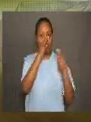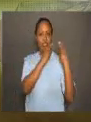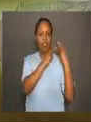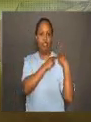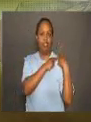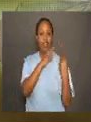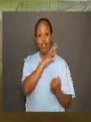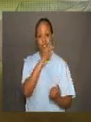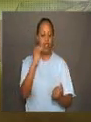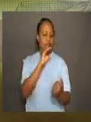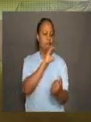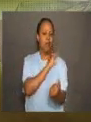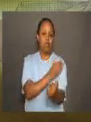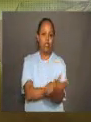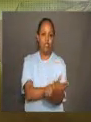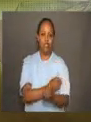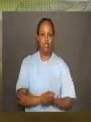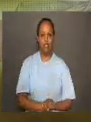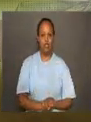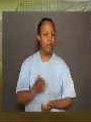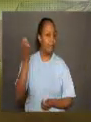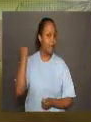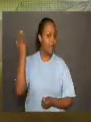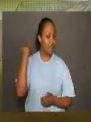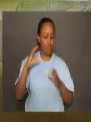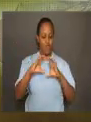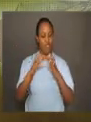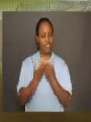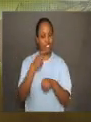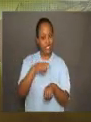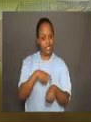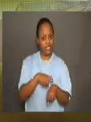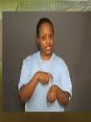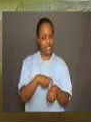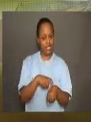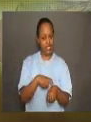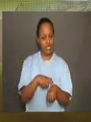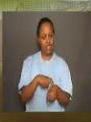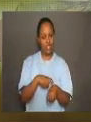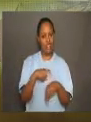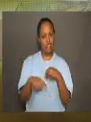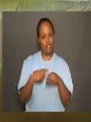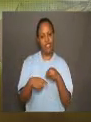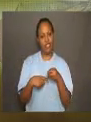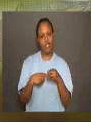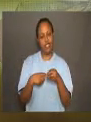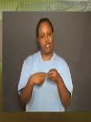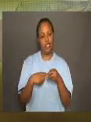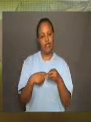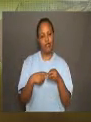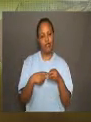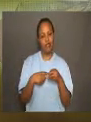and power. In our last lesson, we learned about the differences